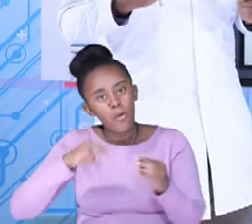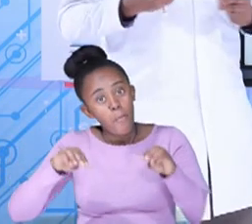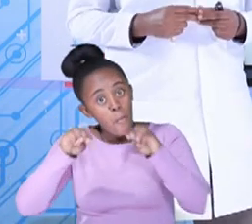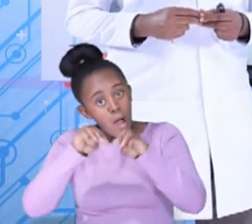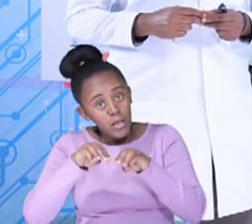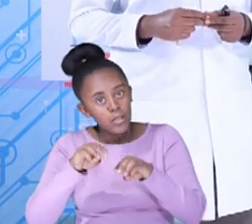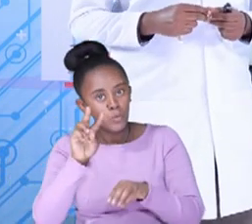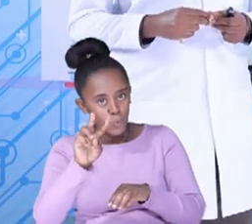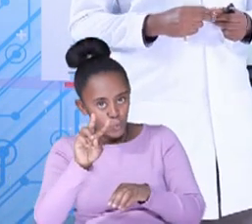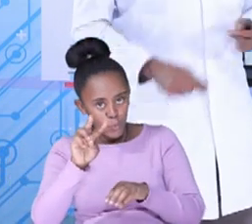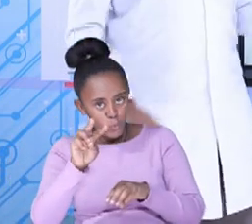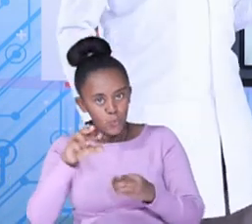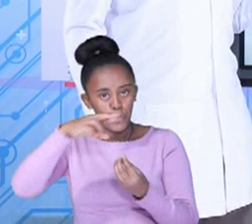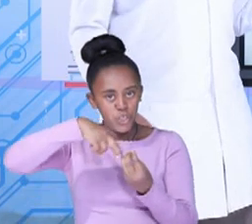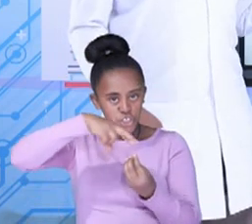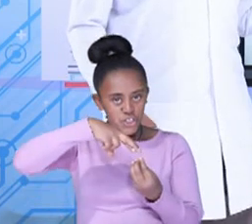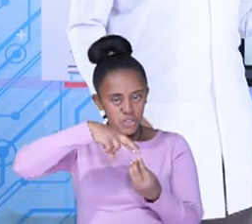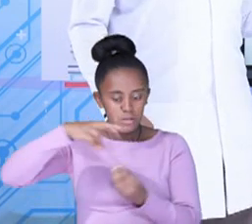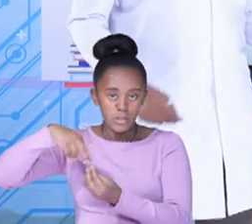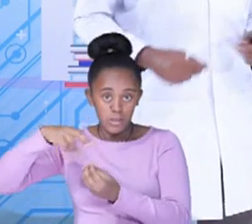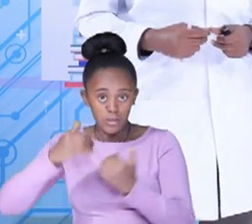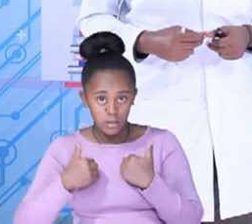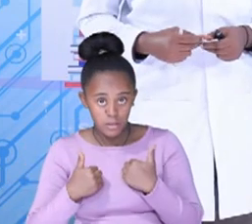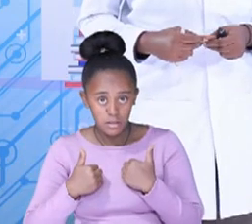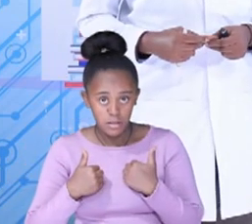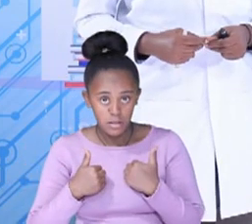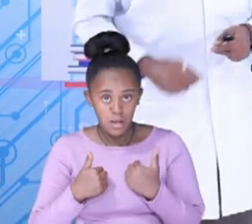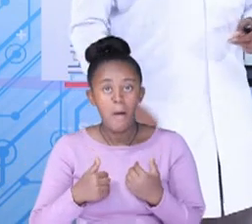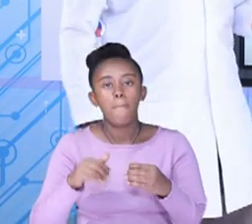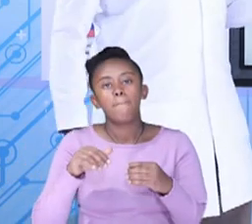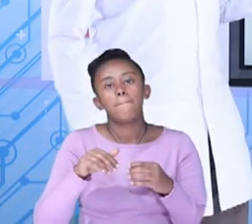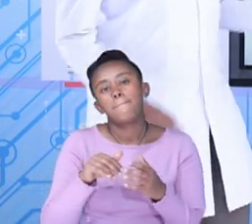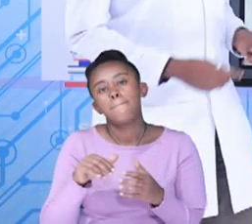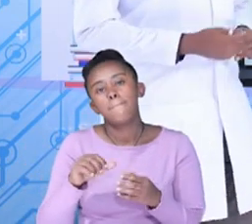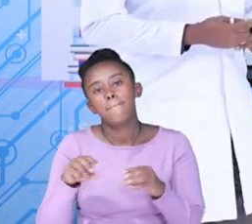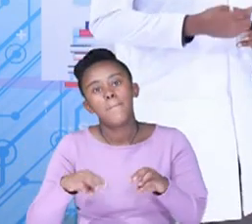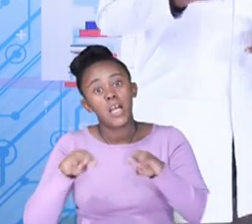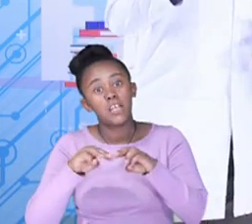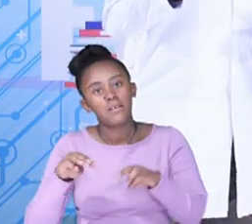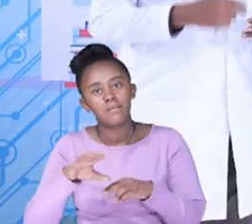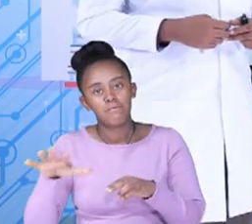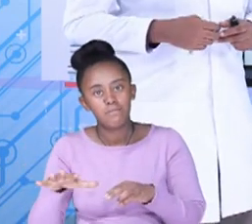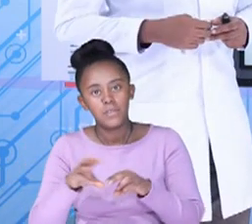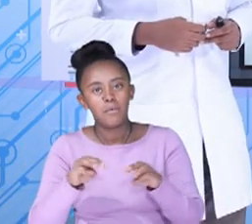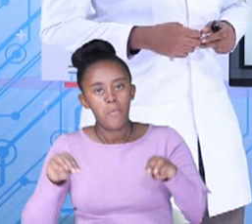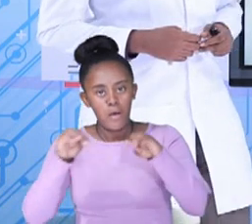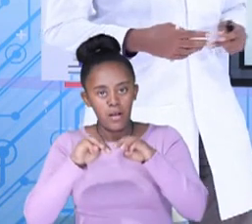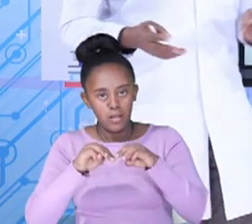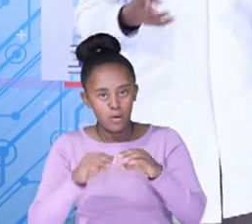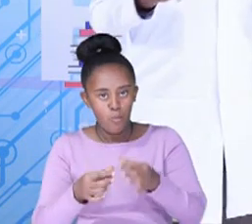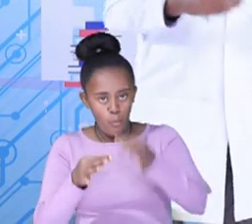there are two regions. The main regions are magnetic poles and magnetic field. Magnetic poles, there are two